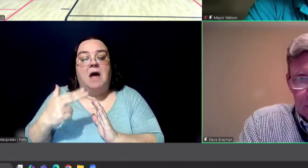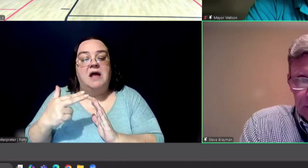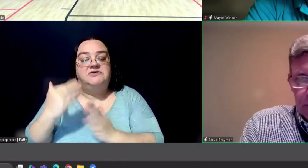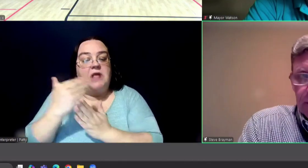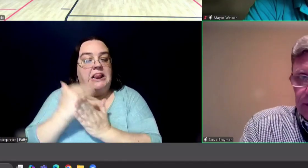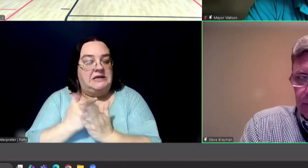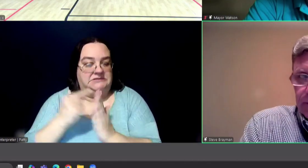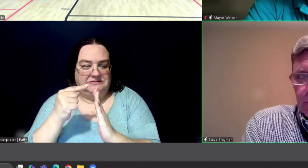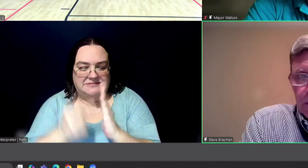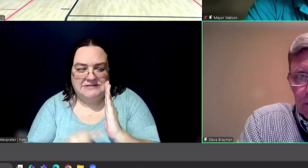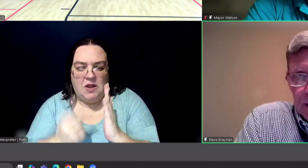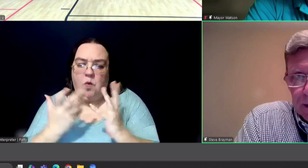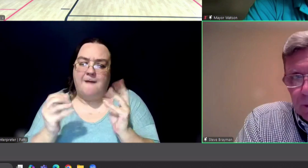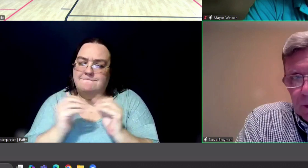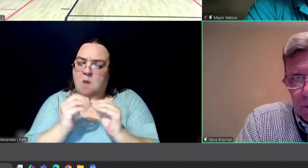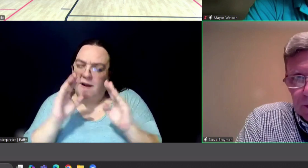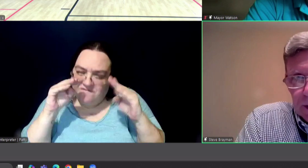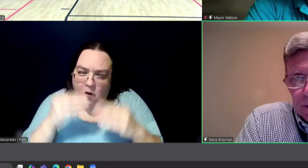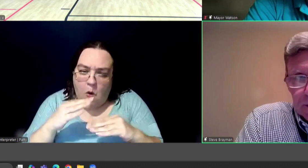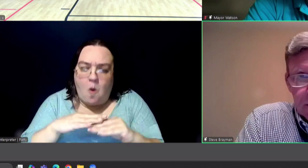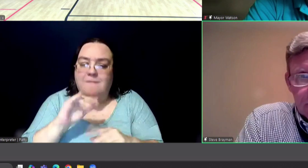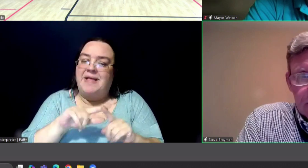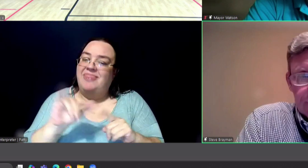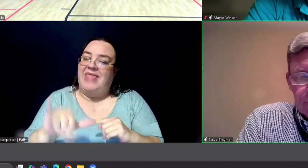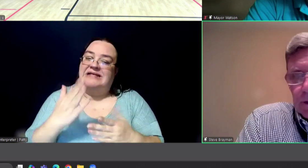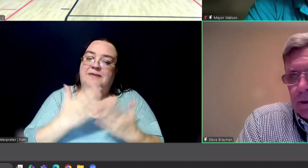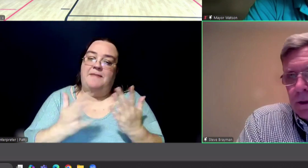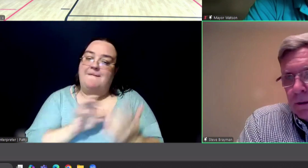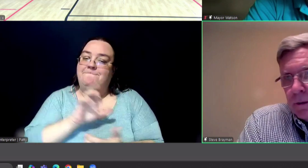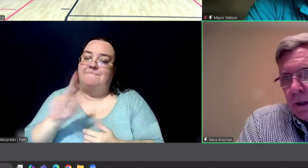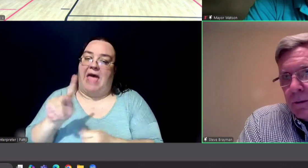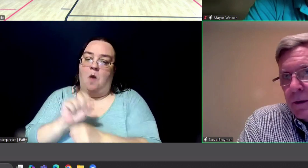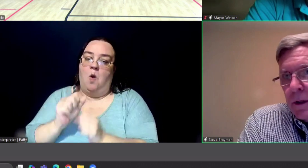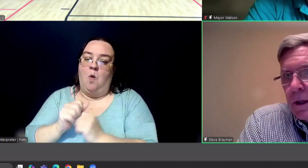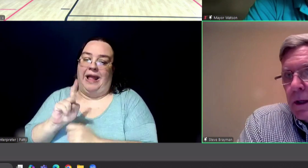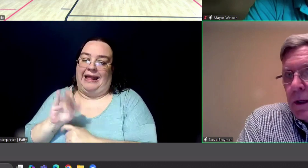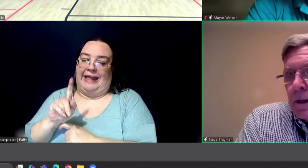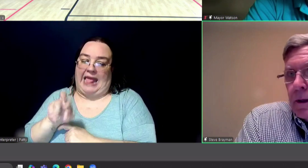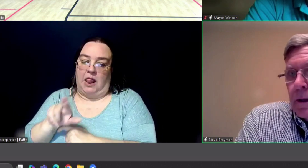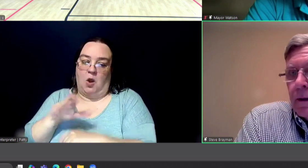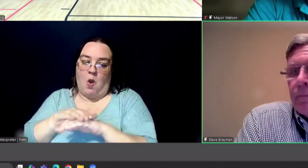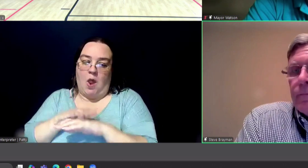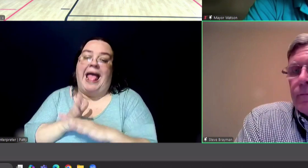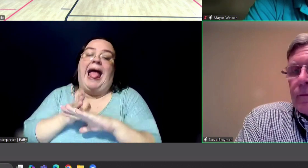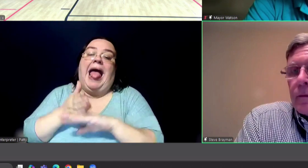that's probably going to be something that we come back and work with Keller after the UNO.